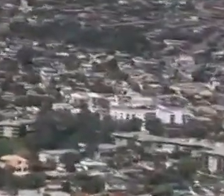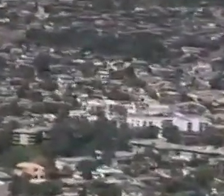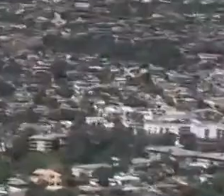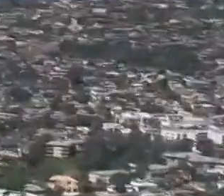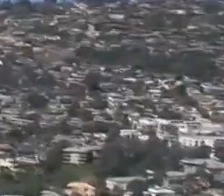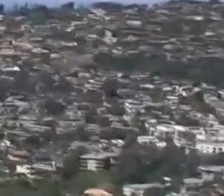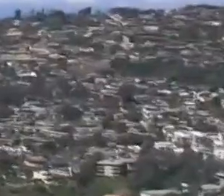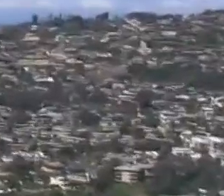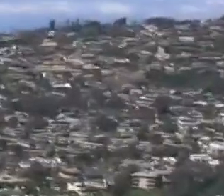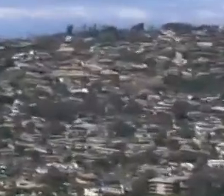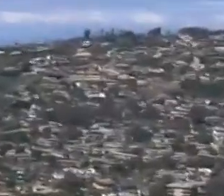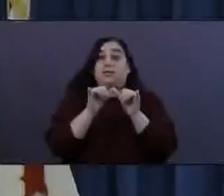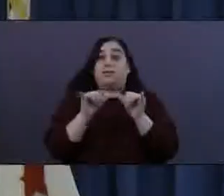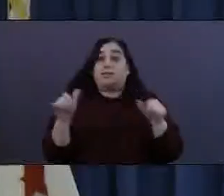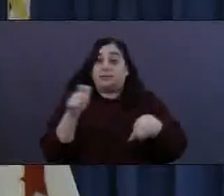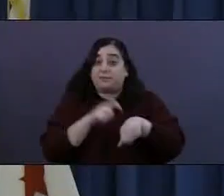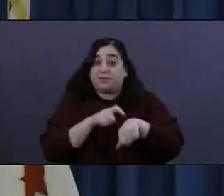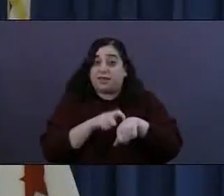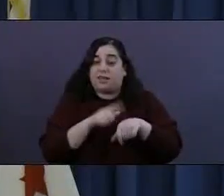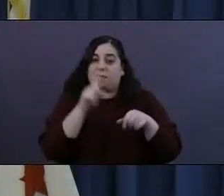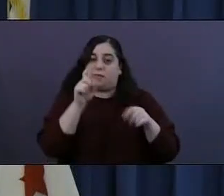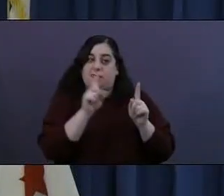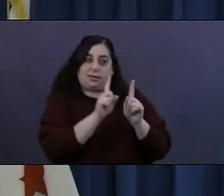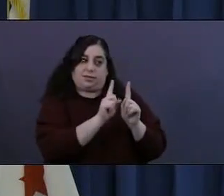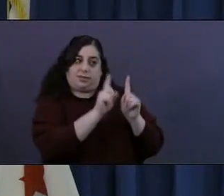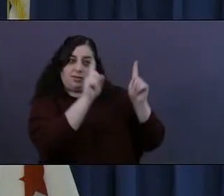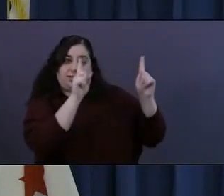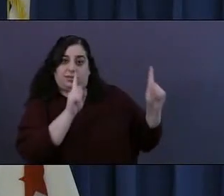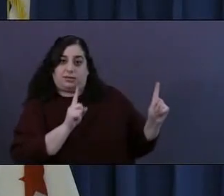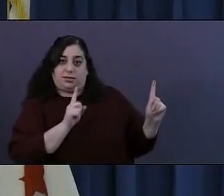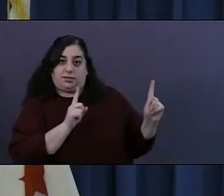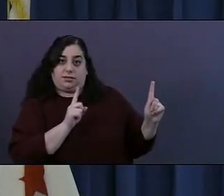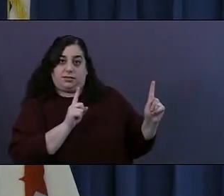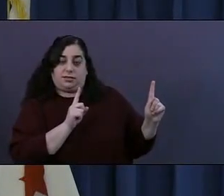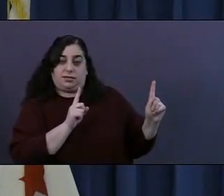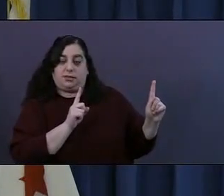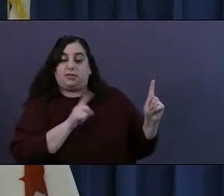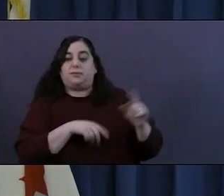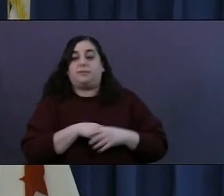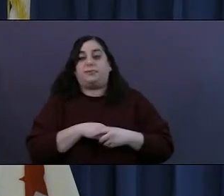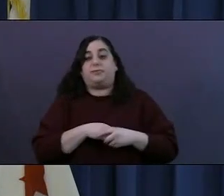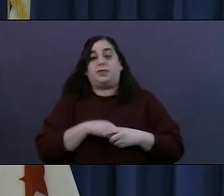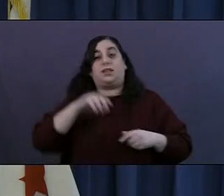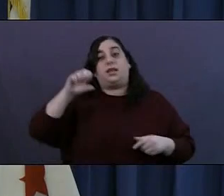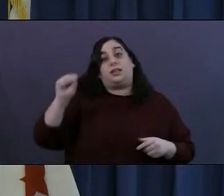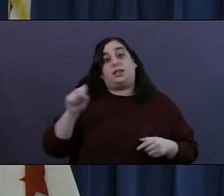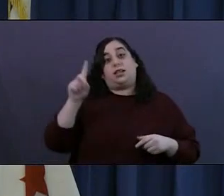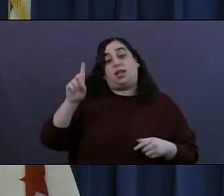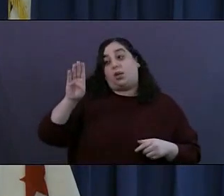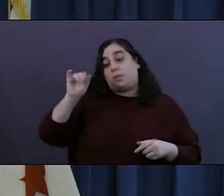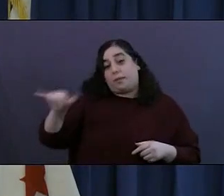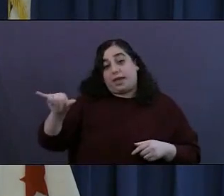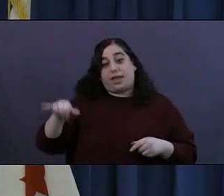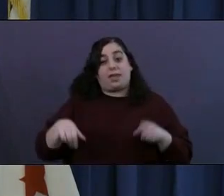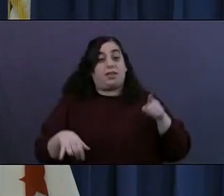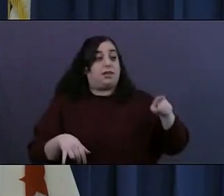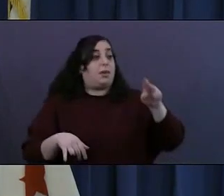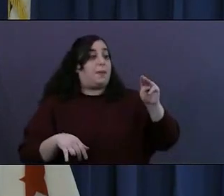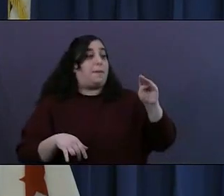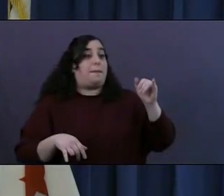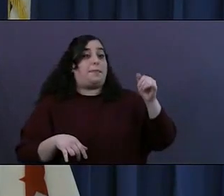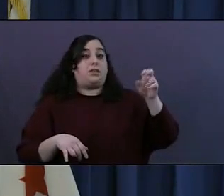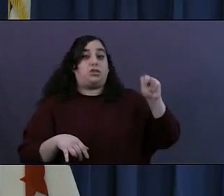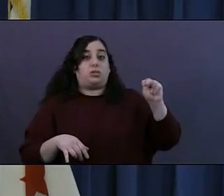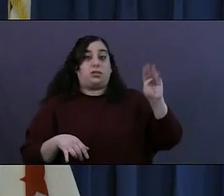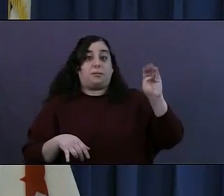distancing would be allowed. Open San Diego Bay and Mission Bay to all water uses, including fishing, swimming and paddling. Opening